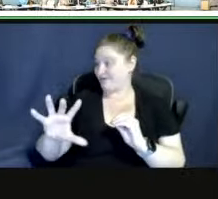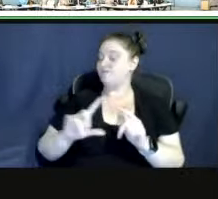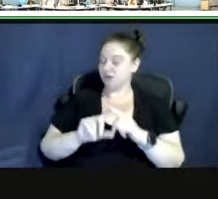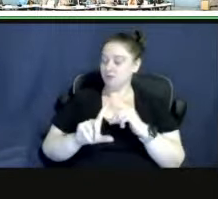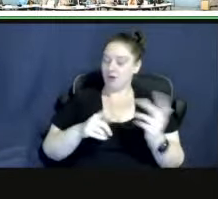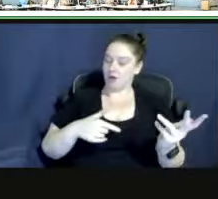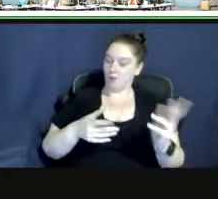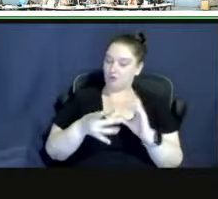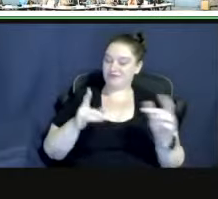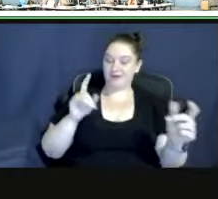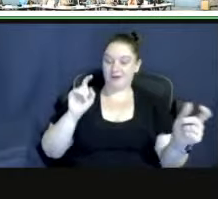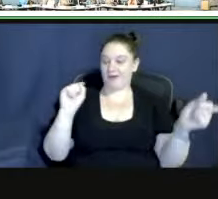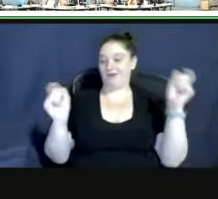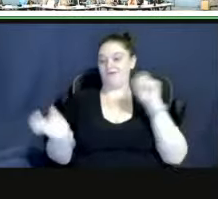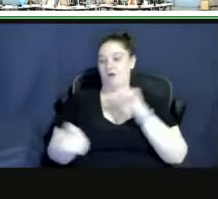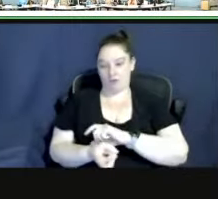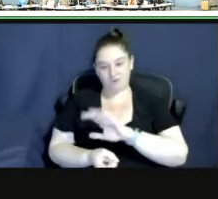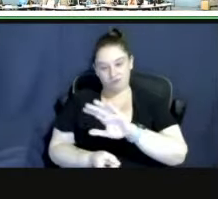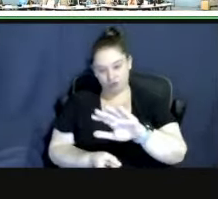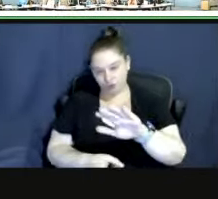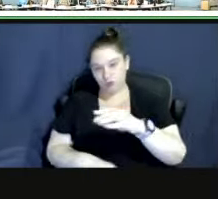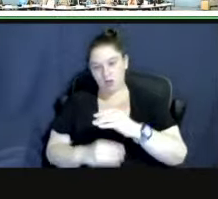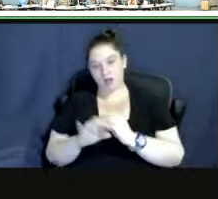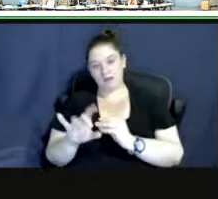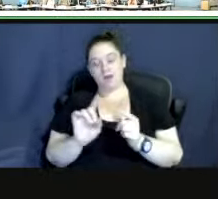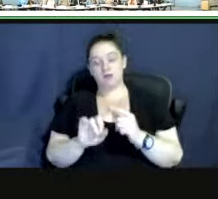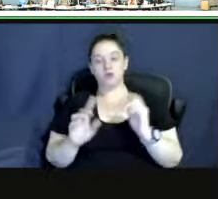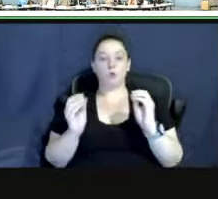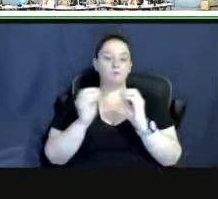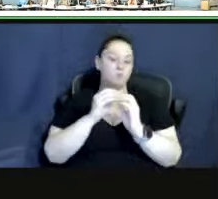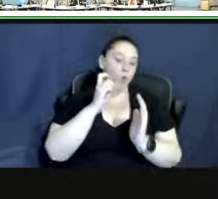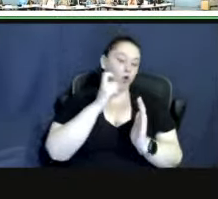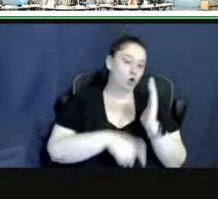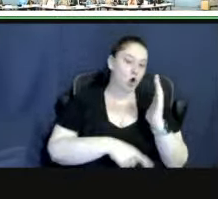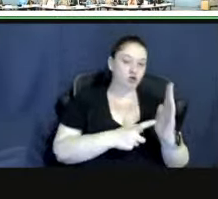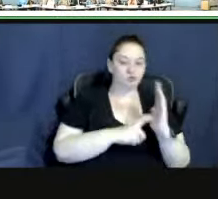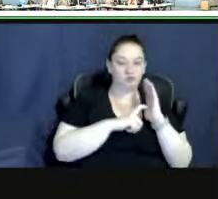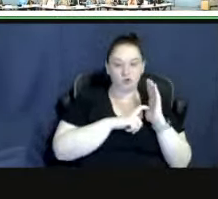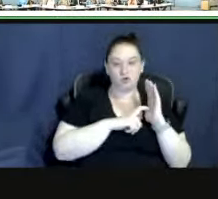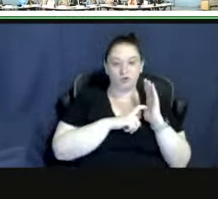it evolves, right? So more costs are mandated.